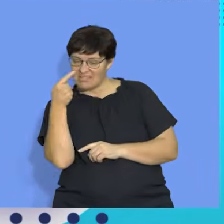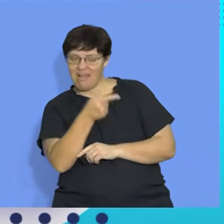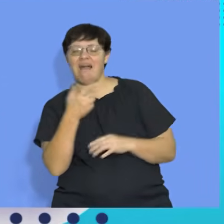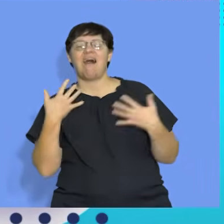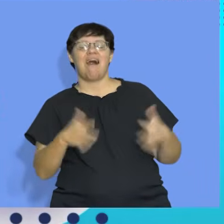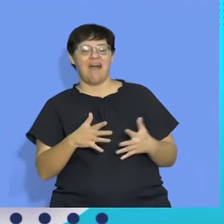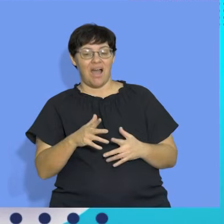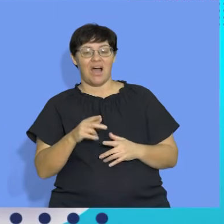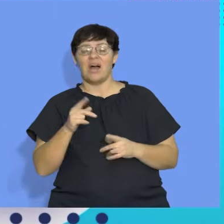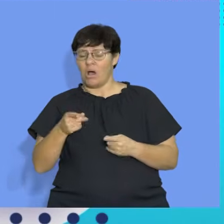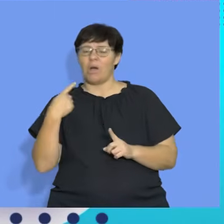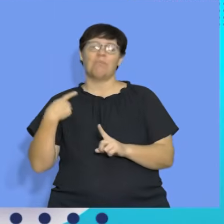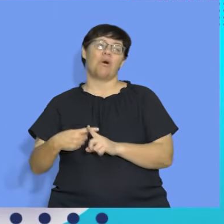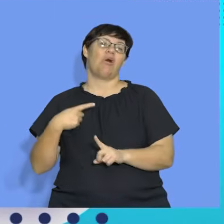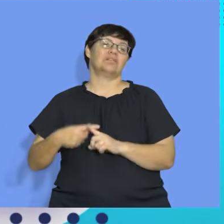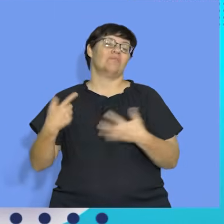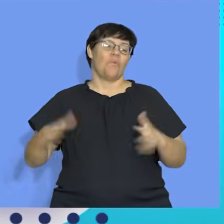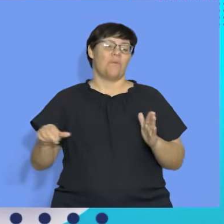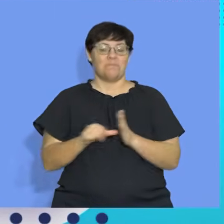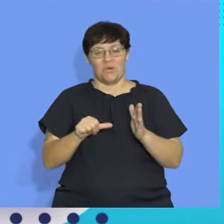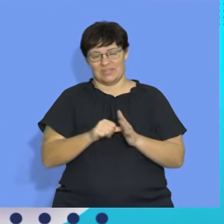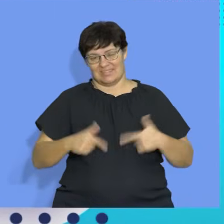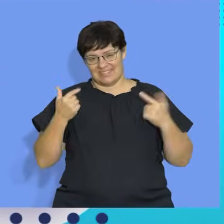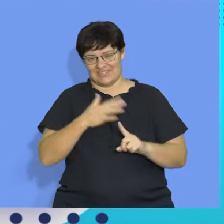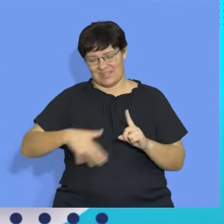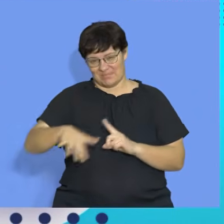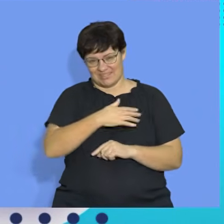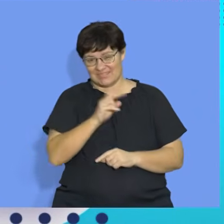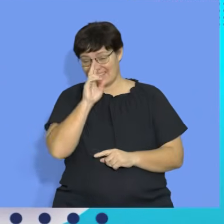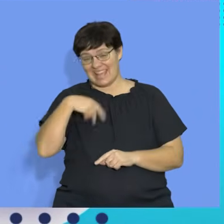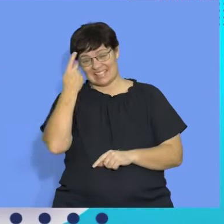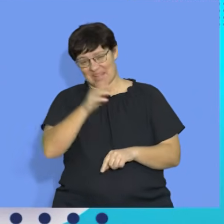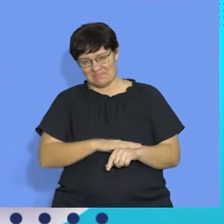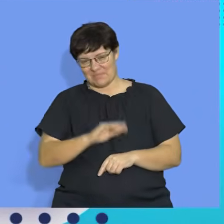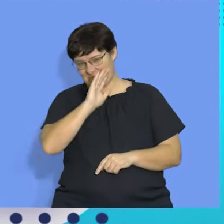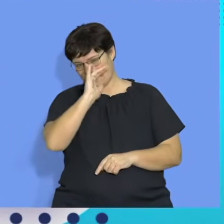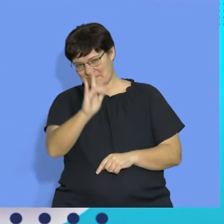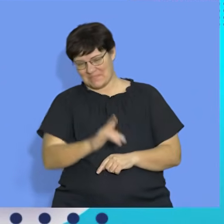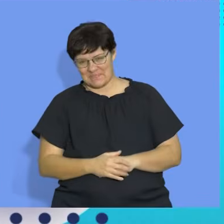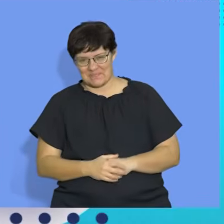microorganisms are so important in our environment. Until next time, cheerio, bye.